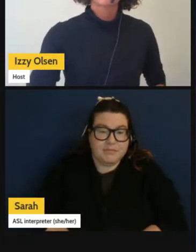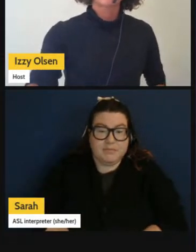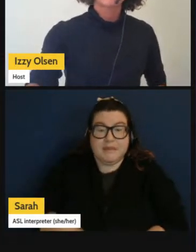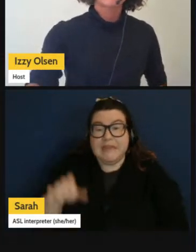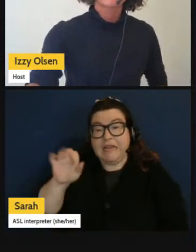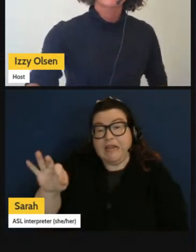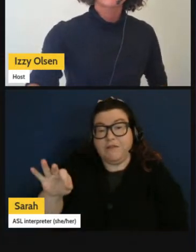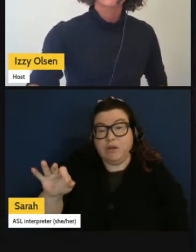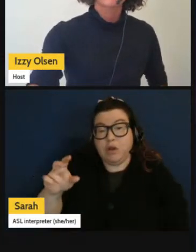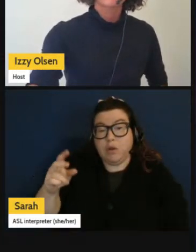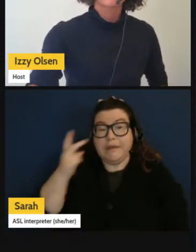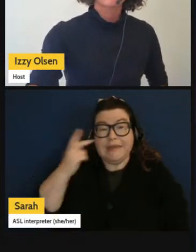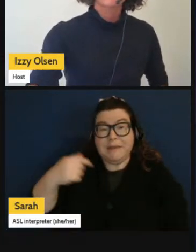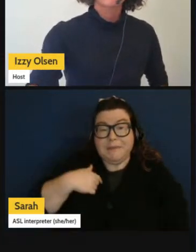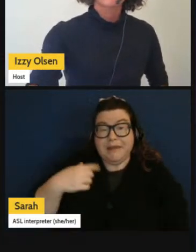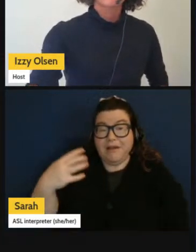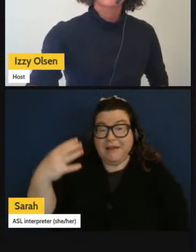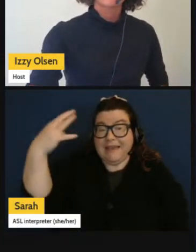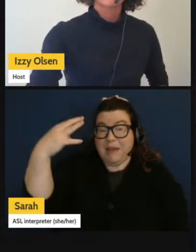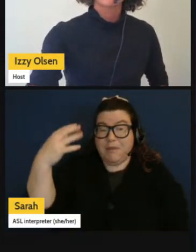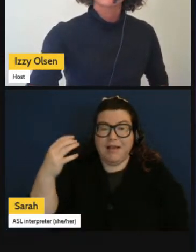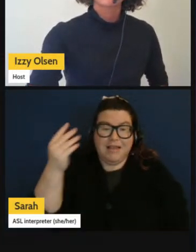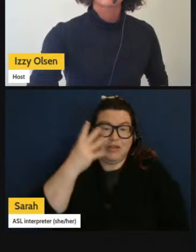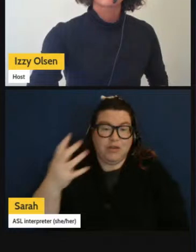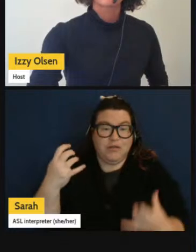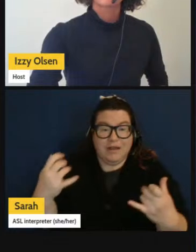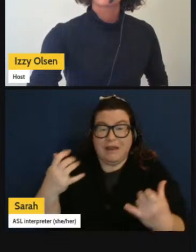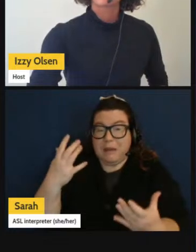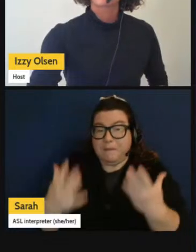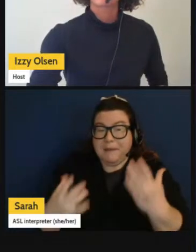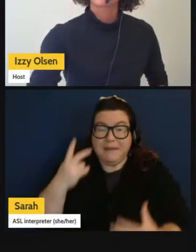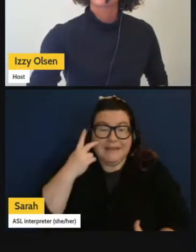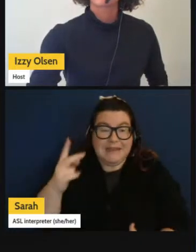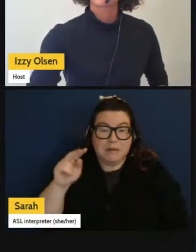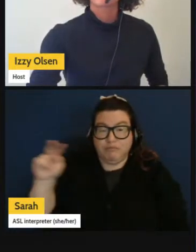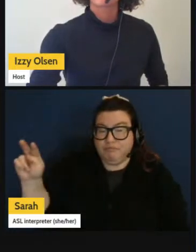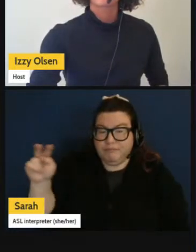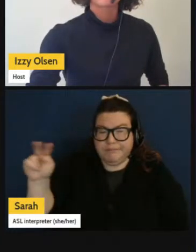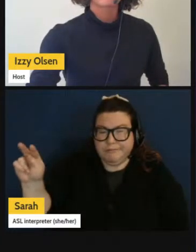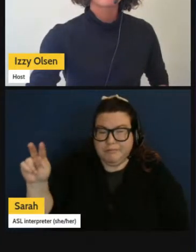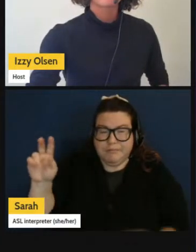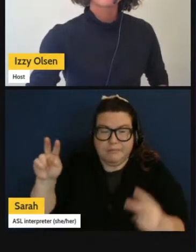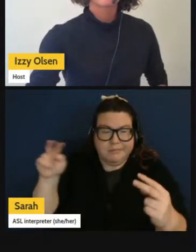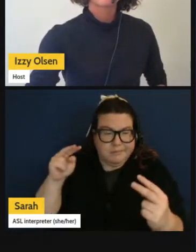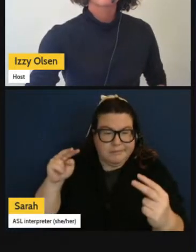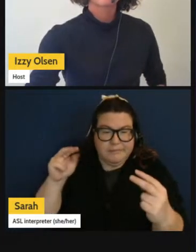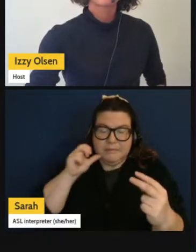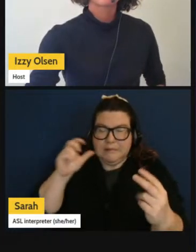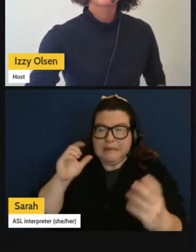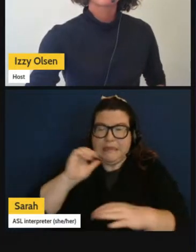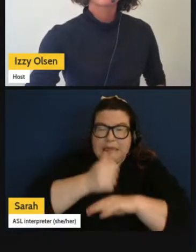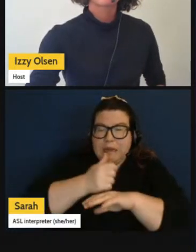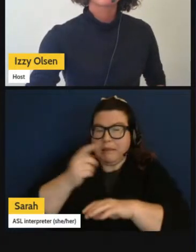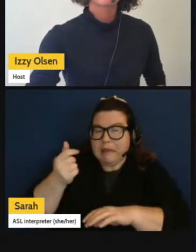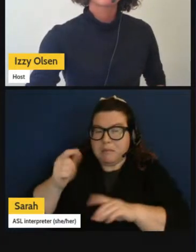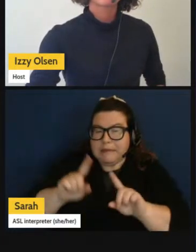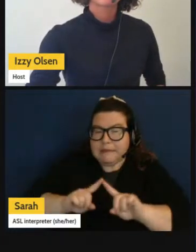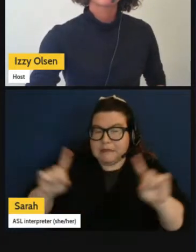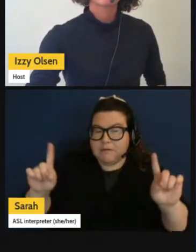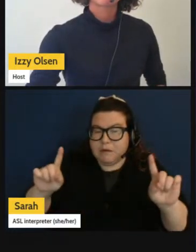looking at me on camera, just letting you know right now that you might kind of see me looking off to the side because the setup is a little bit different